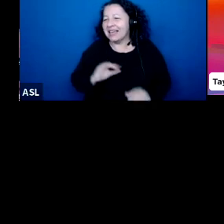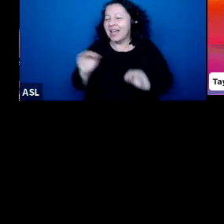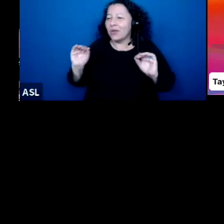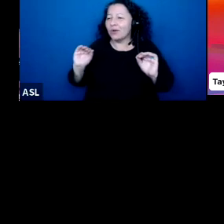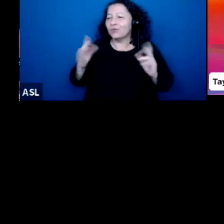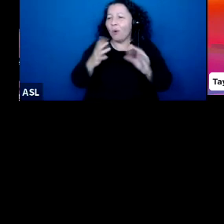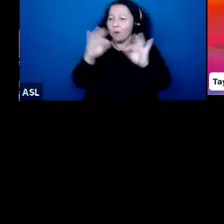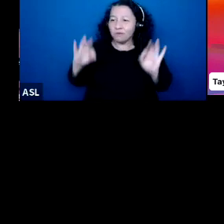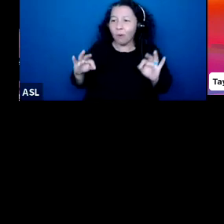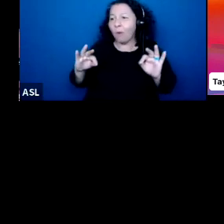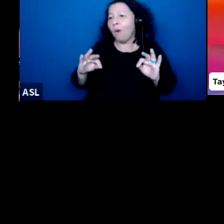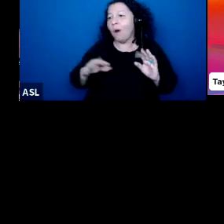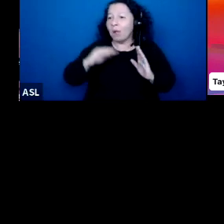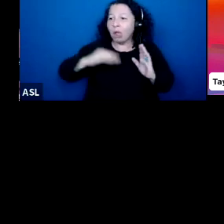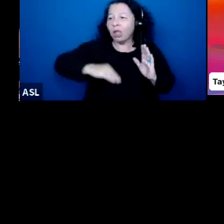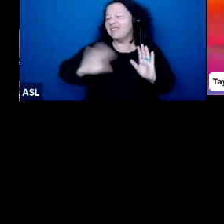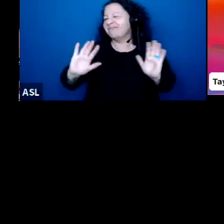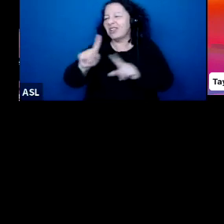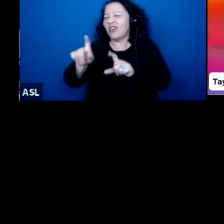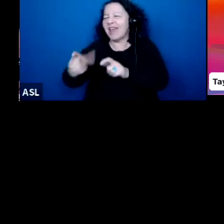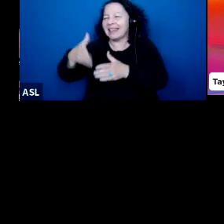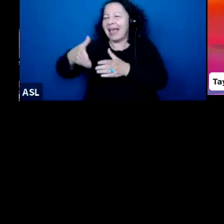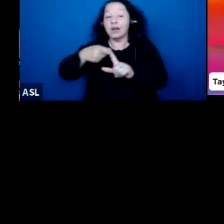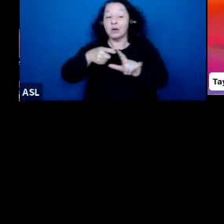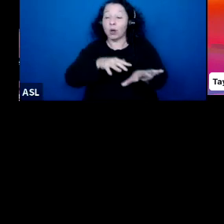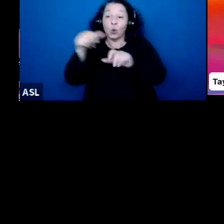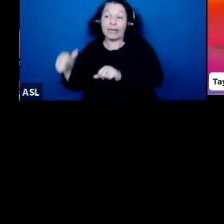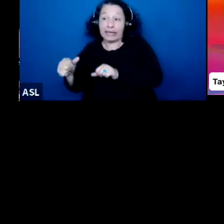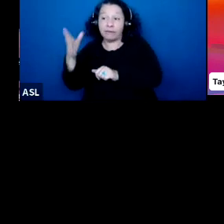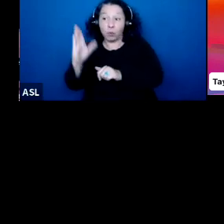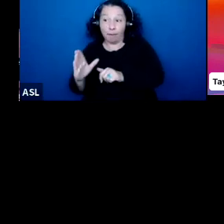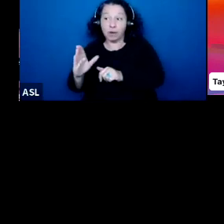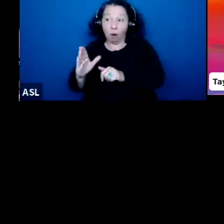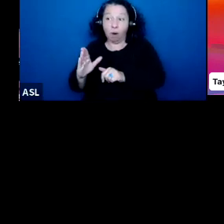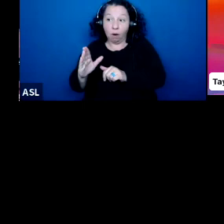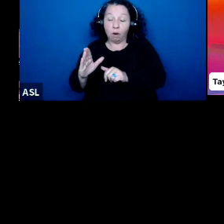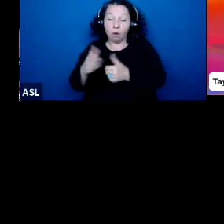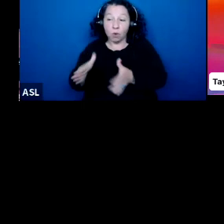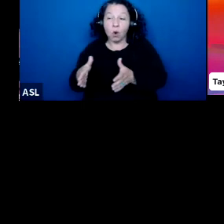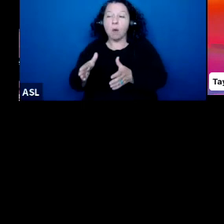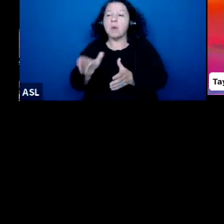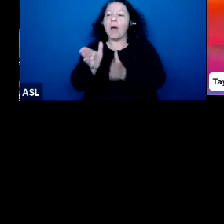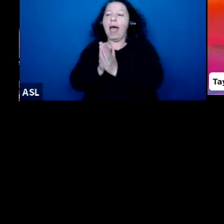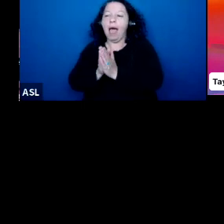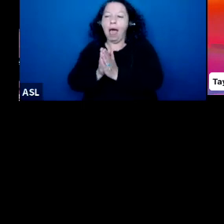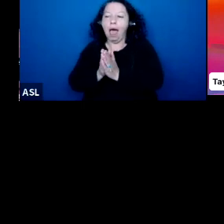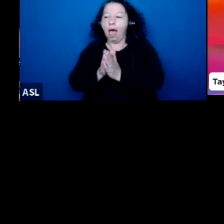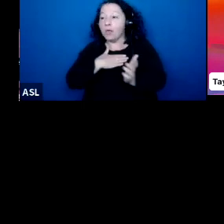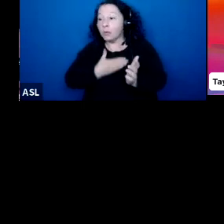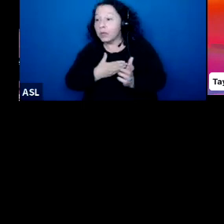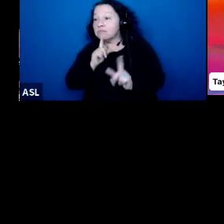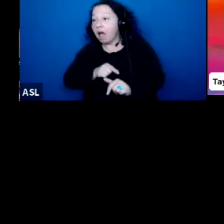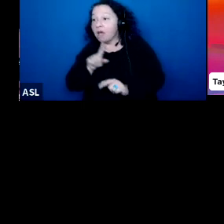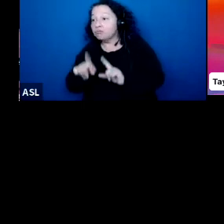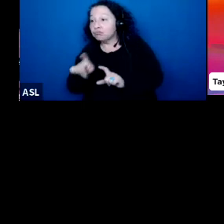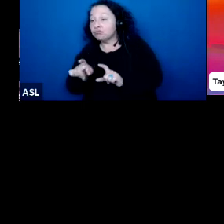webinar, it'll prompt you with a survey with just some questions we have, but I appreciate the question. All right. And